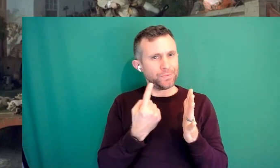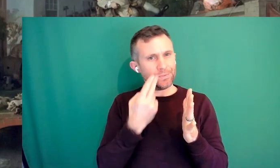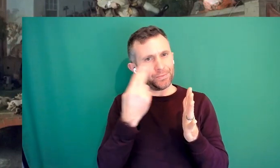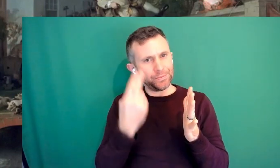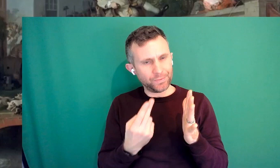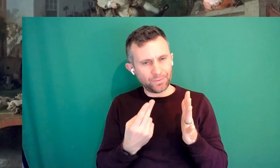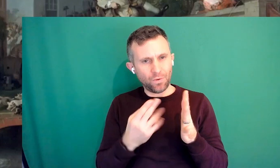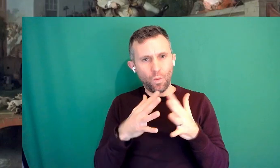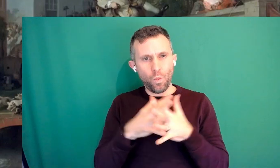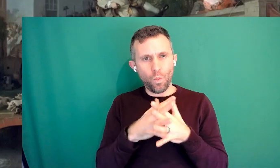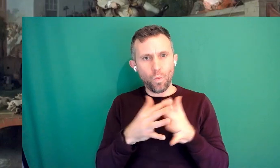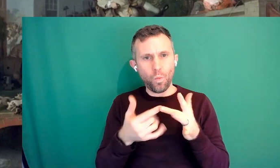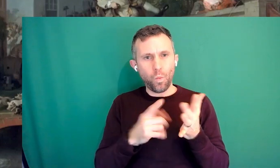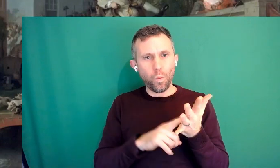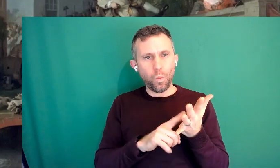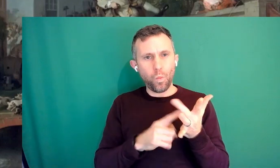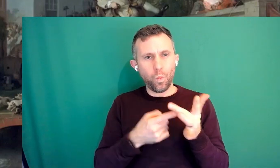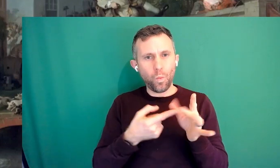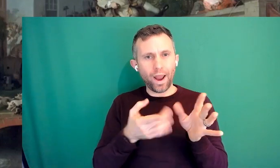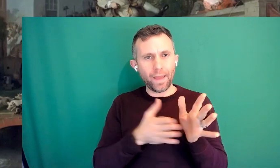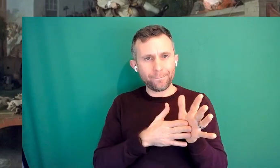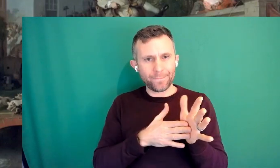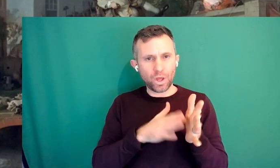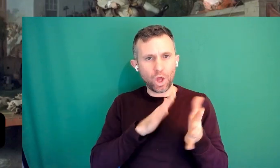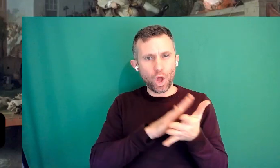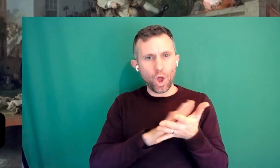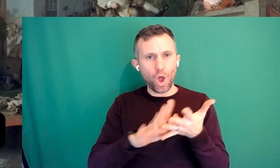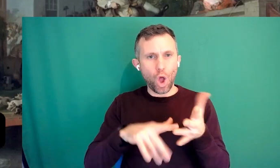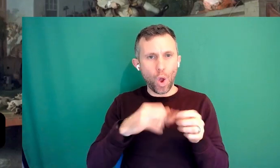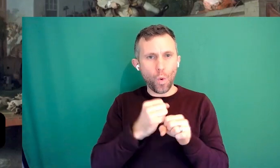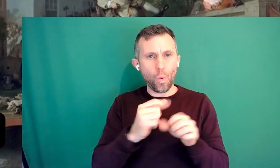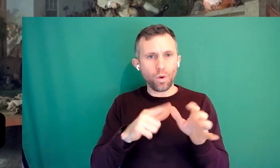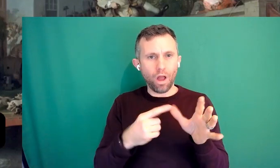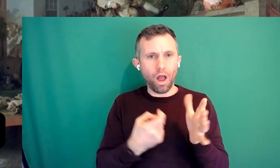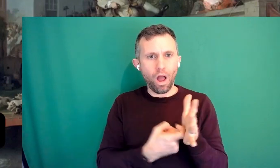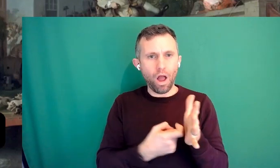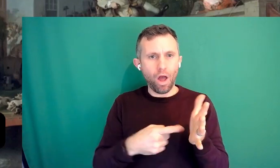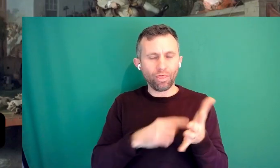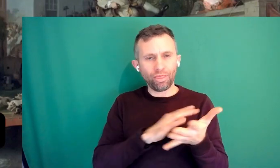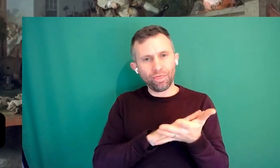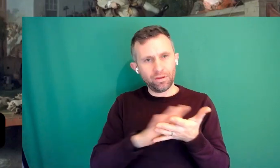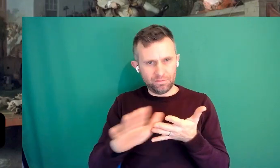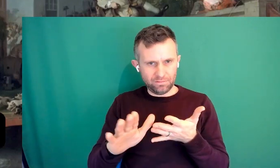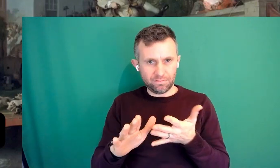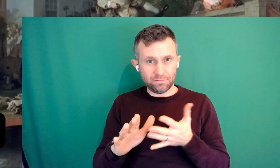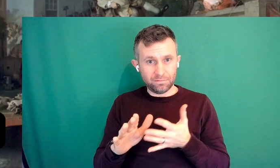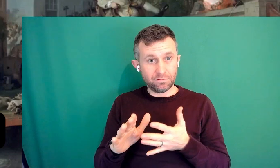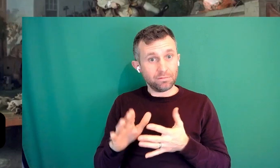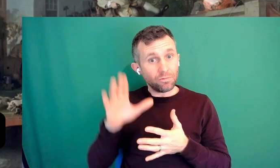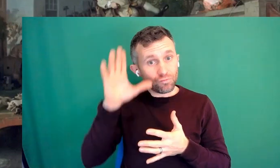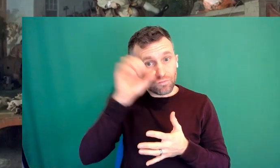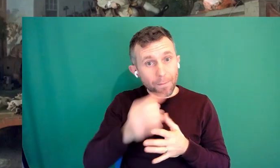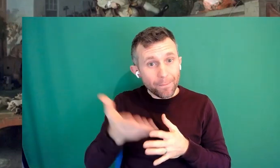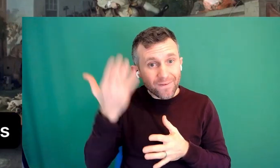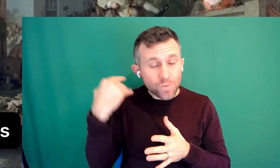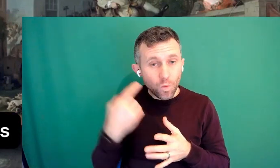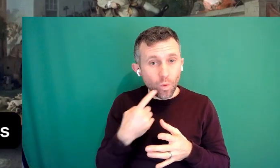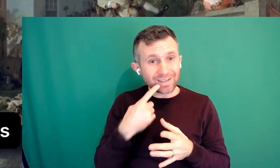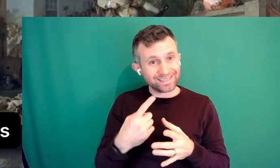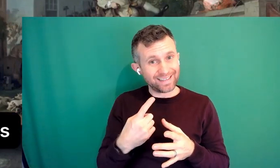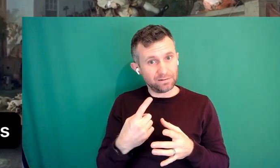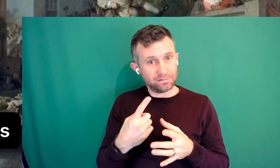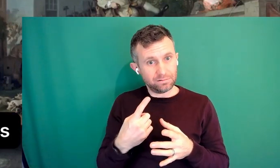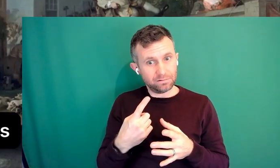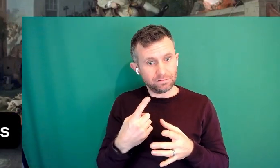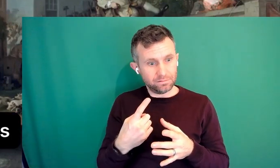people. In all these panels, you can see the small pocket of eligible voters being swayed